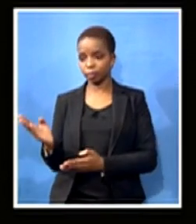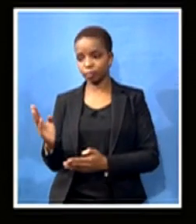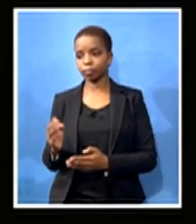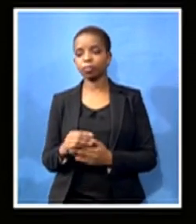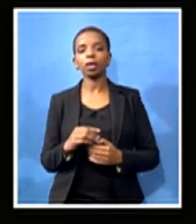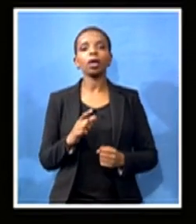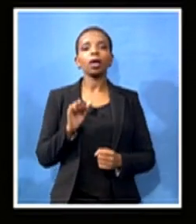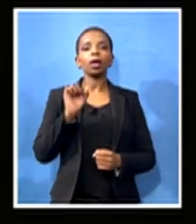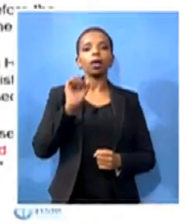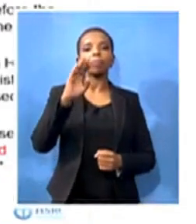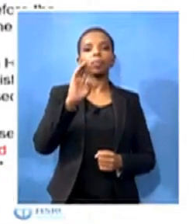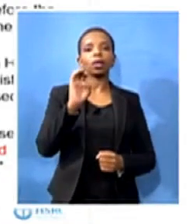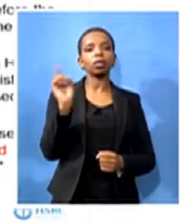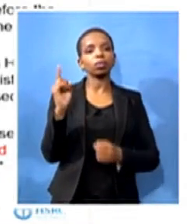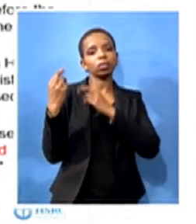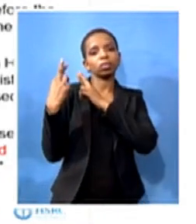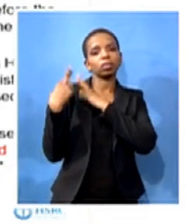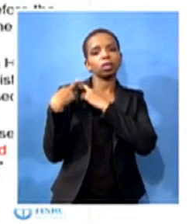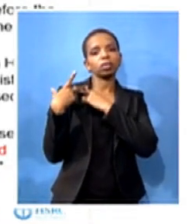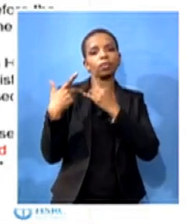trying to summarise and draw